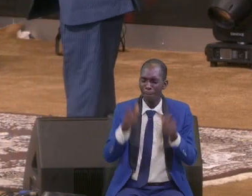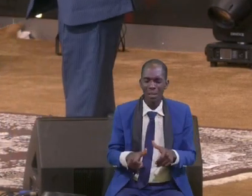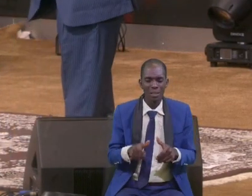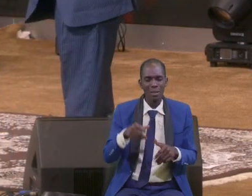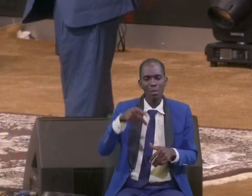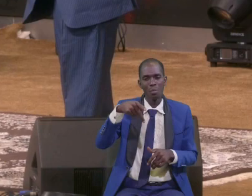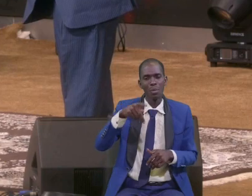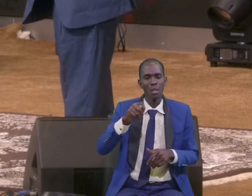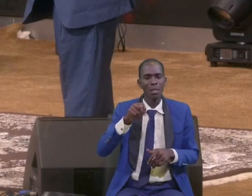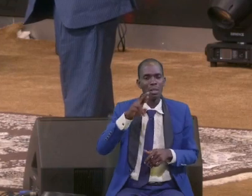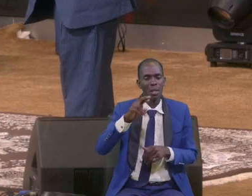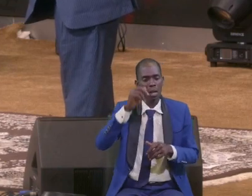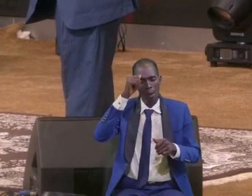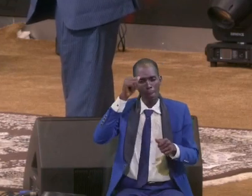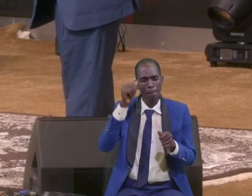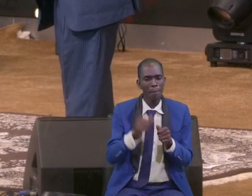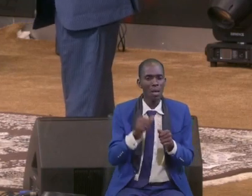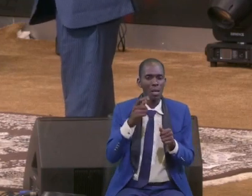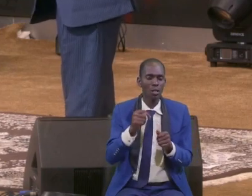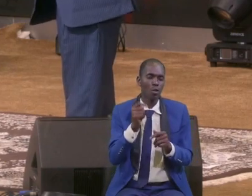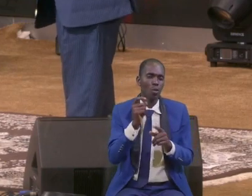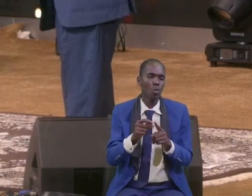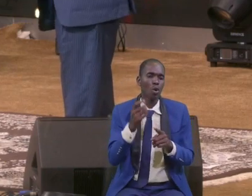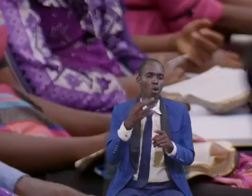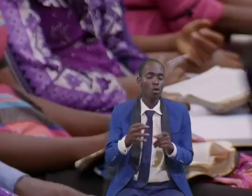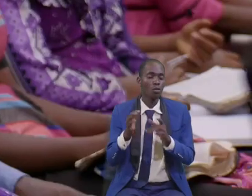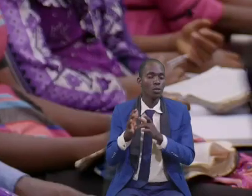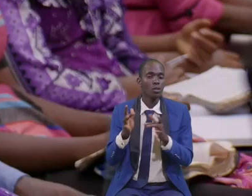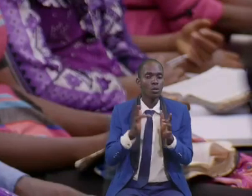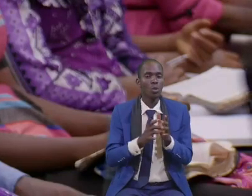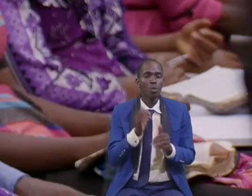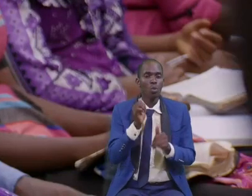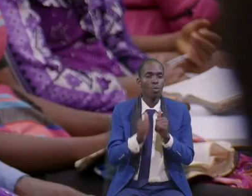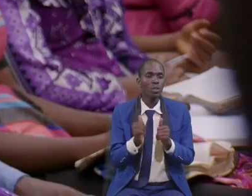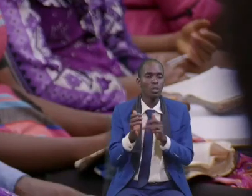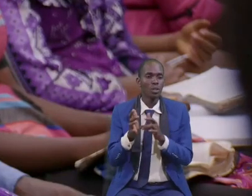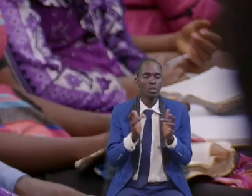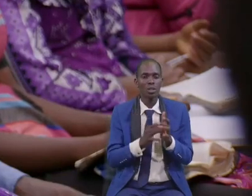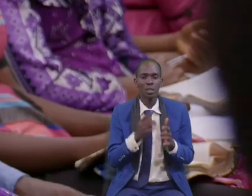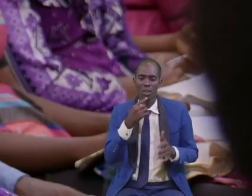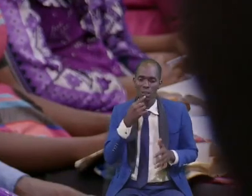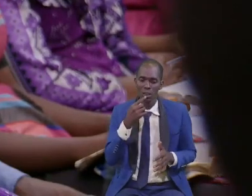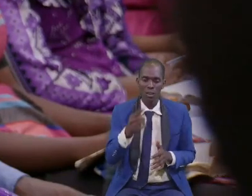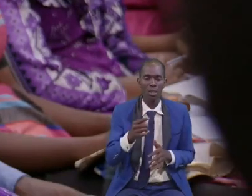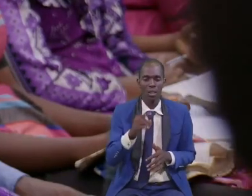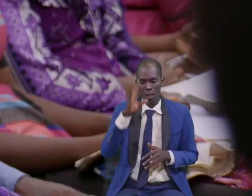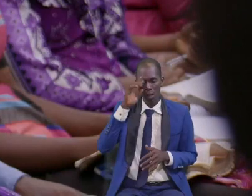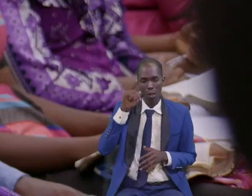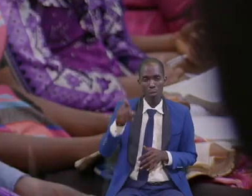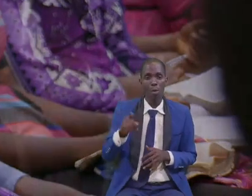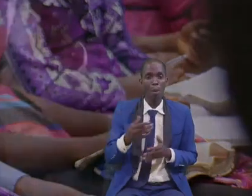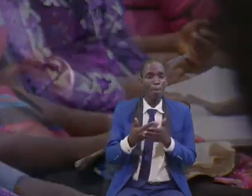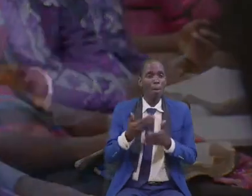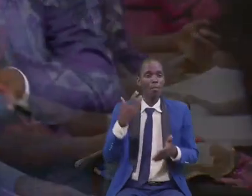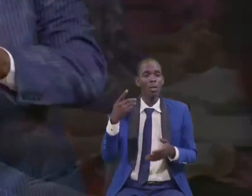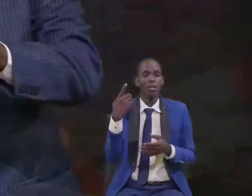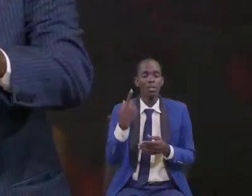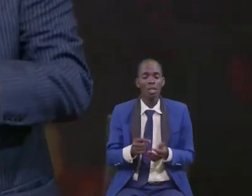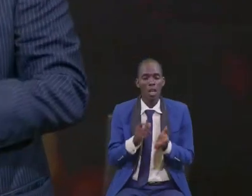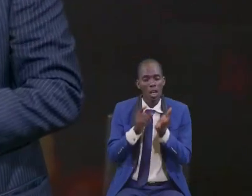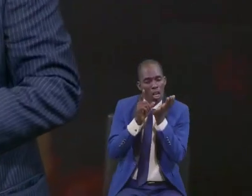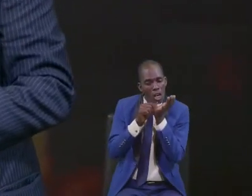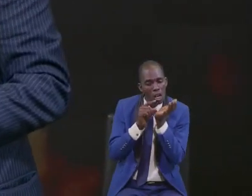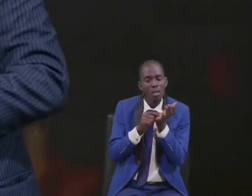remembered the words of Jesus, which he said unto him before the cock crow, "Thou